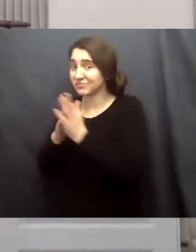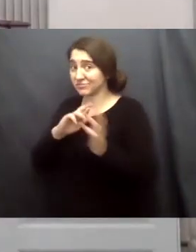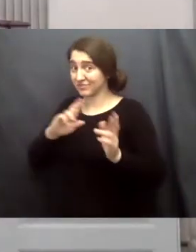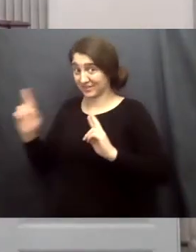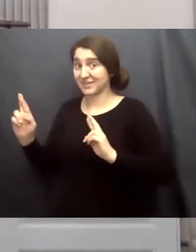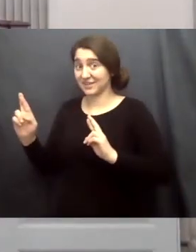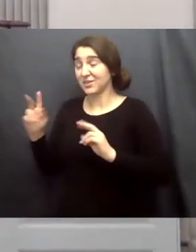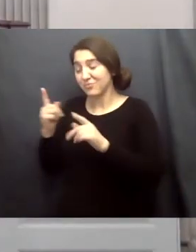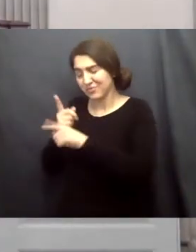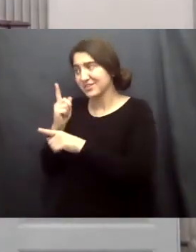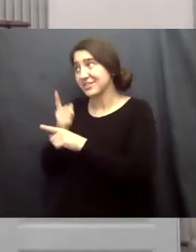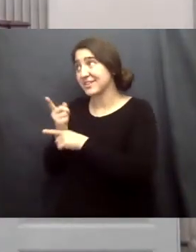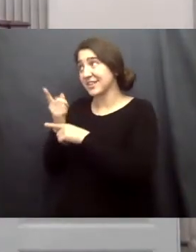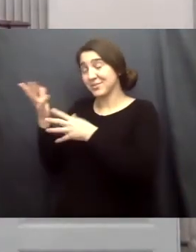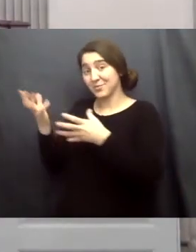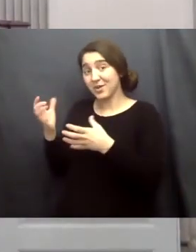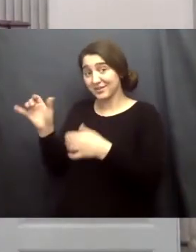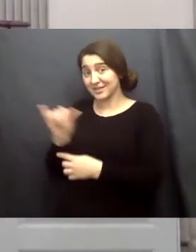and righteousness.